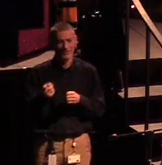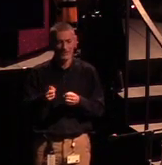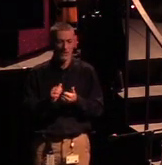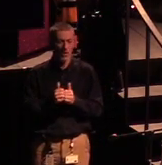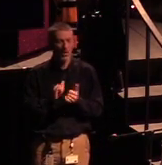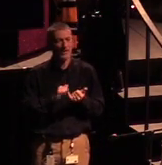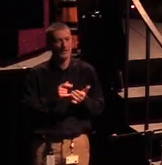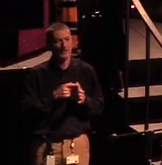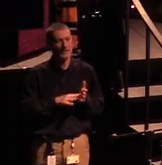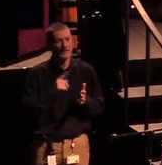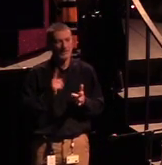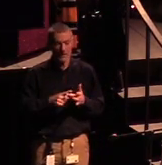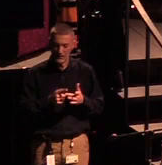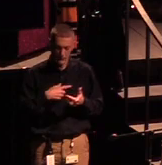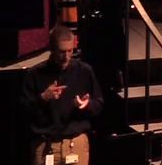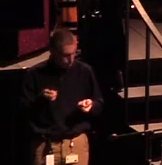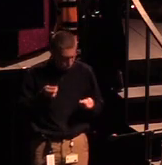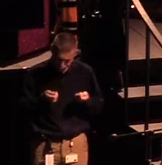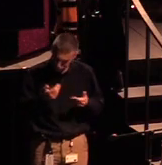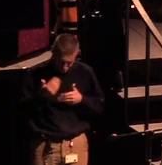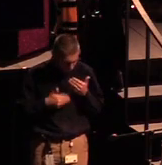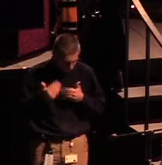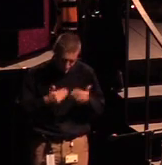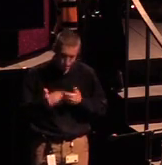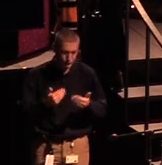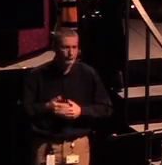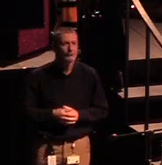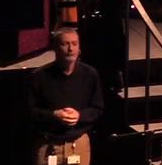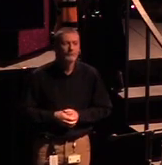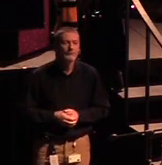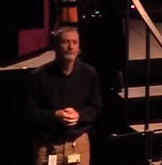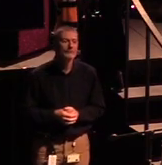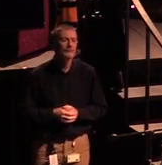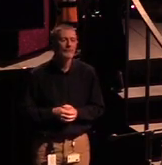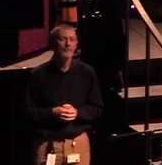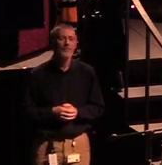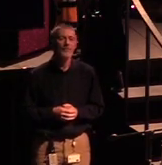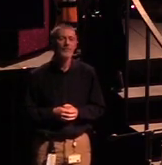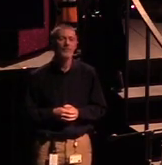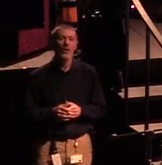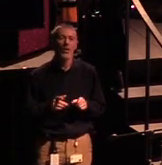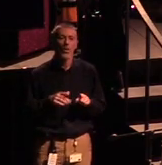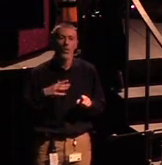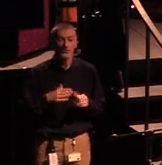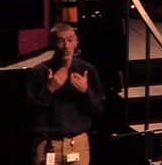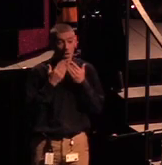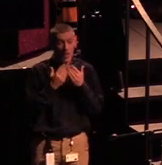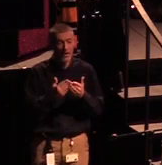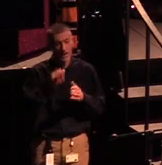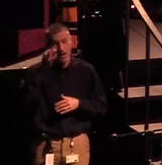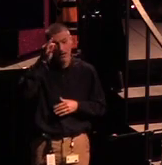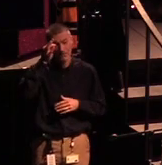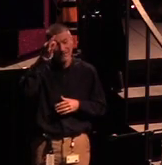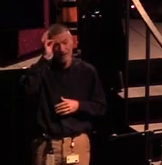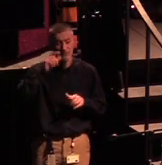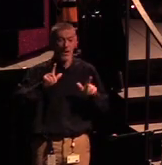led in the production the event and have been absolutely fantastic to work with and I'd also like to thank the council who